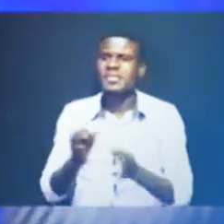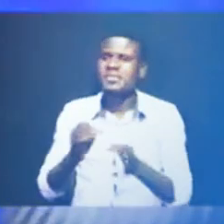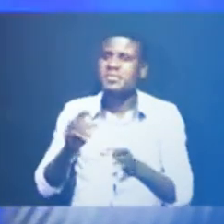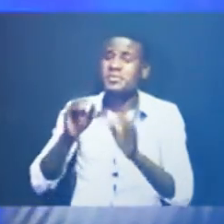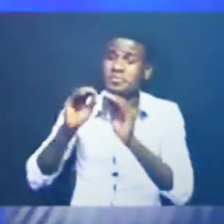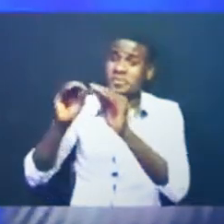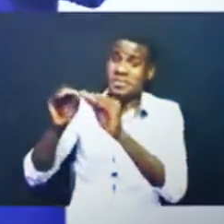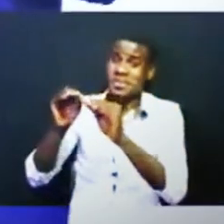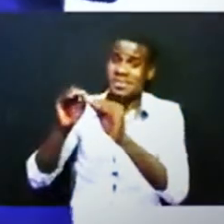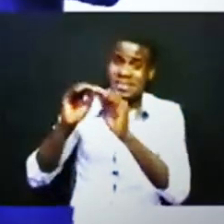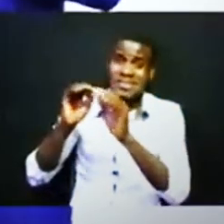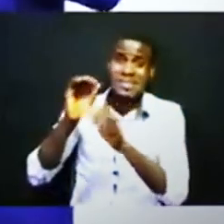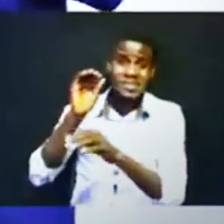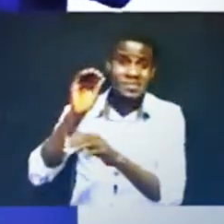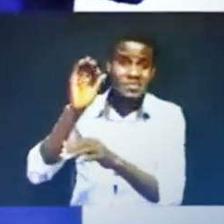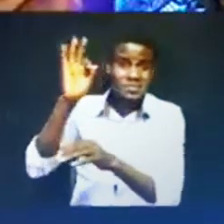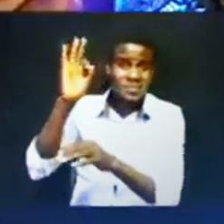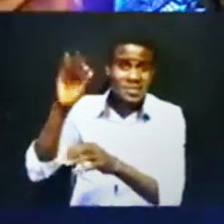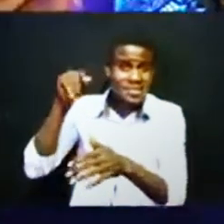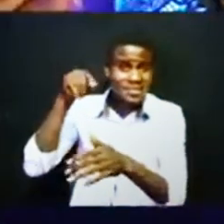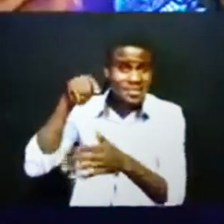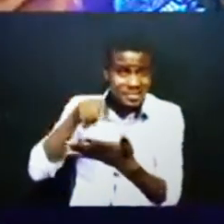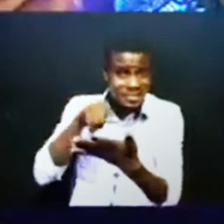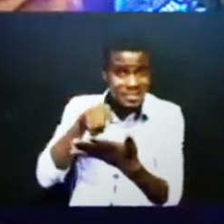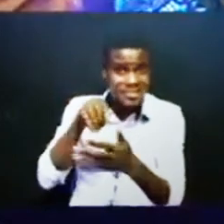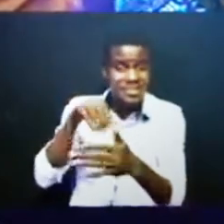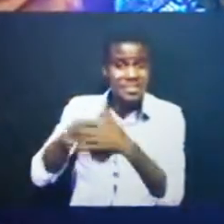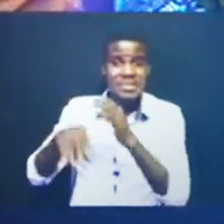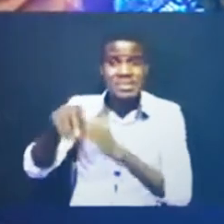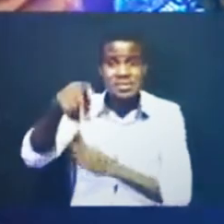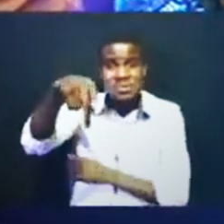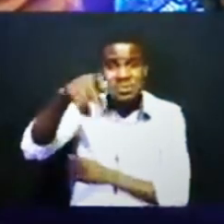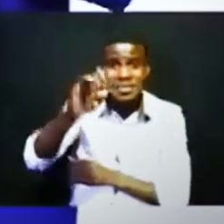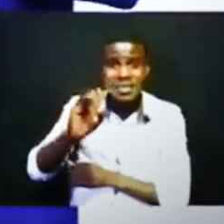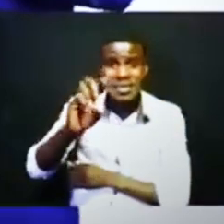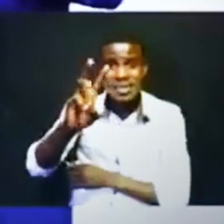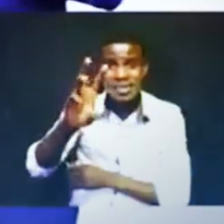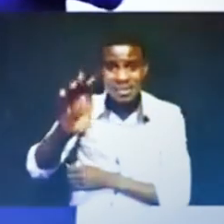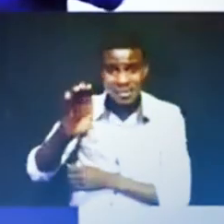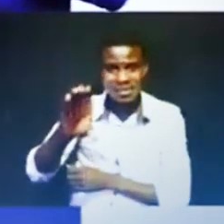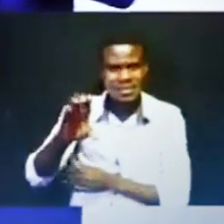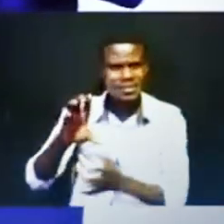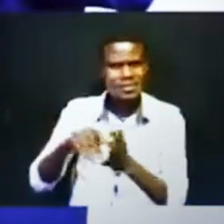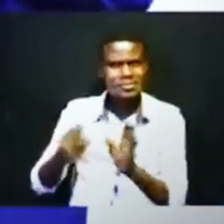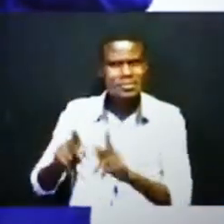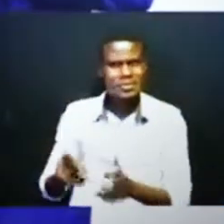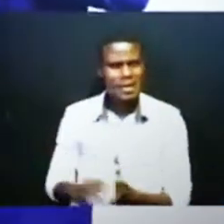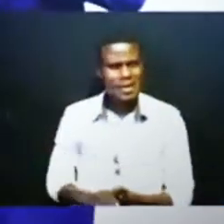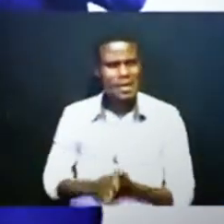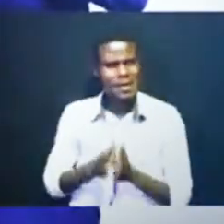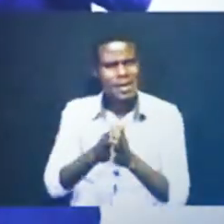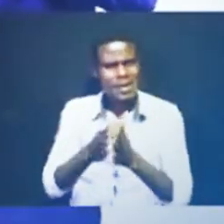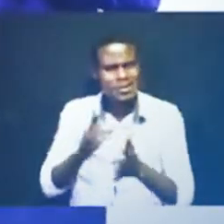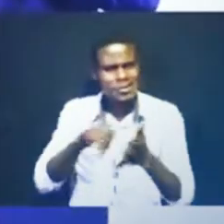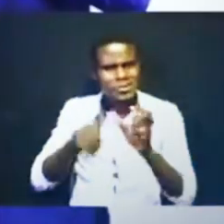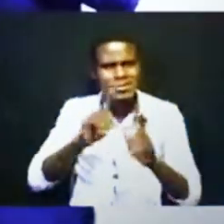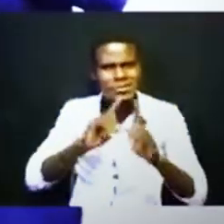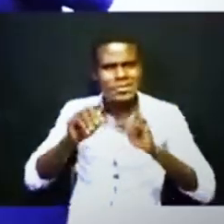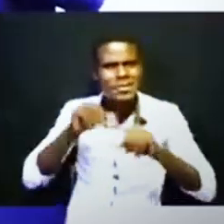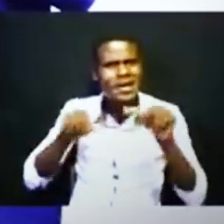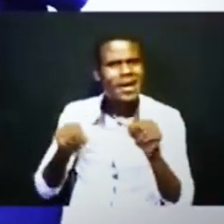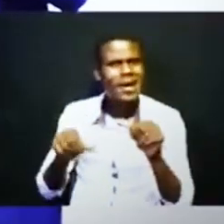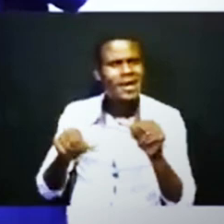do you mean by this? So wo pomo dia se wo di we kenya mesem e wo PIWC and wo be kan se na de na wo